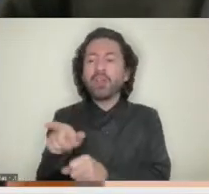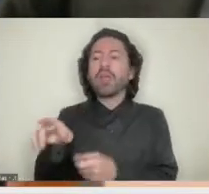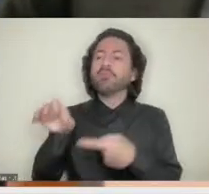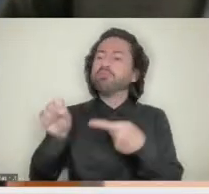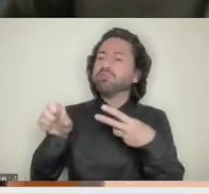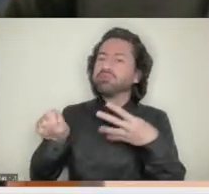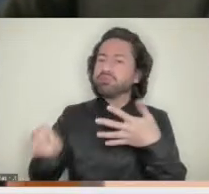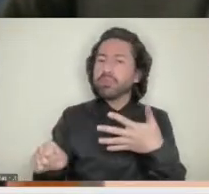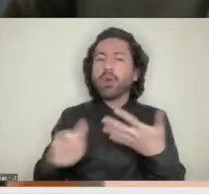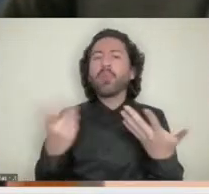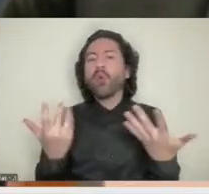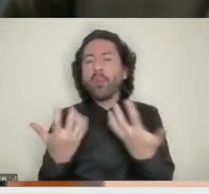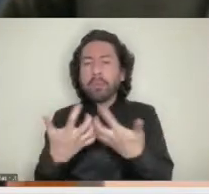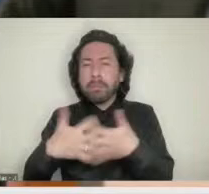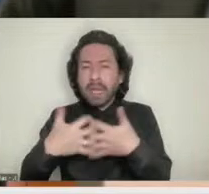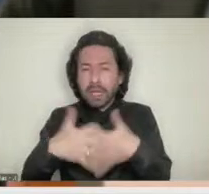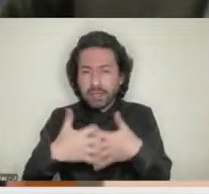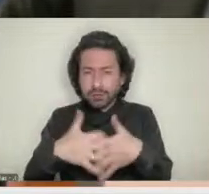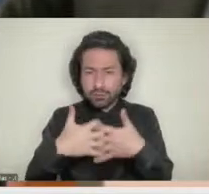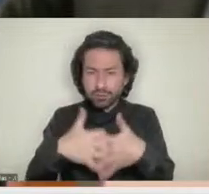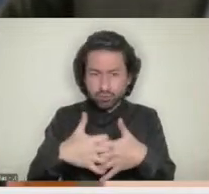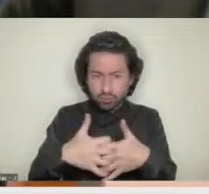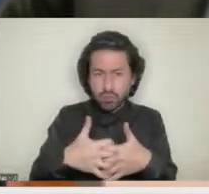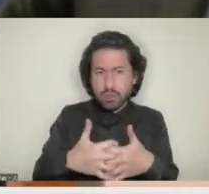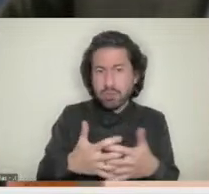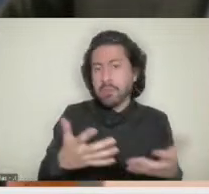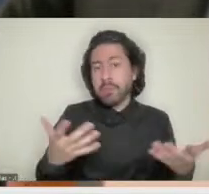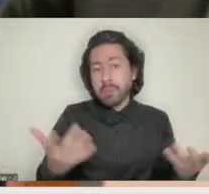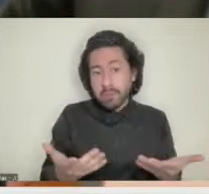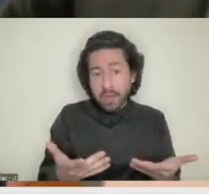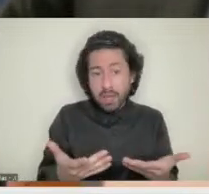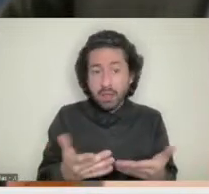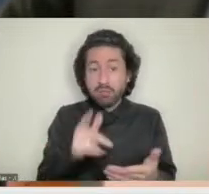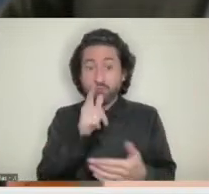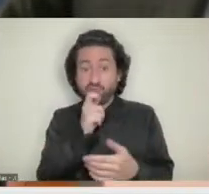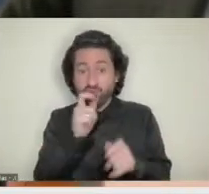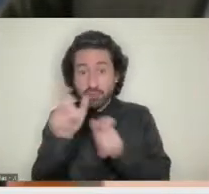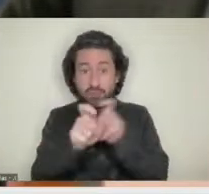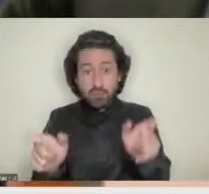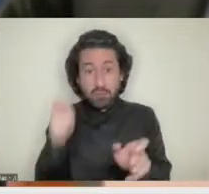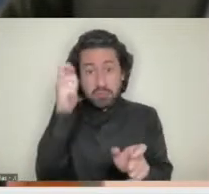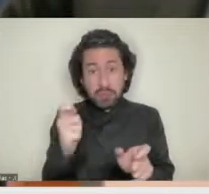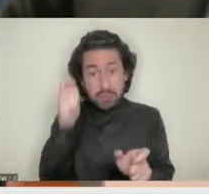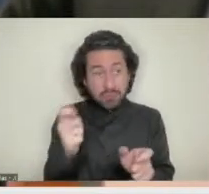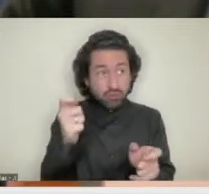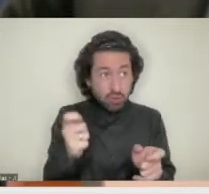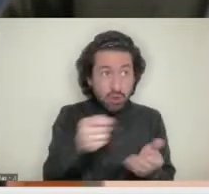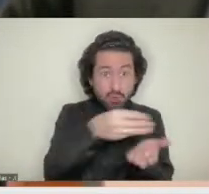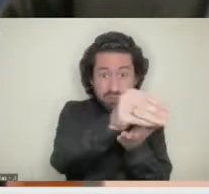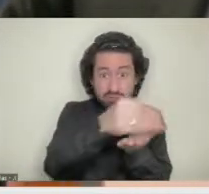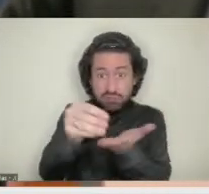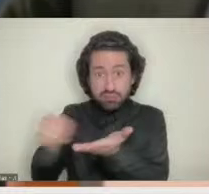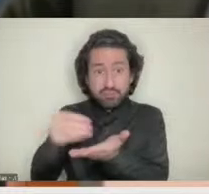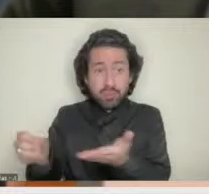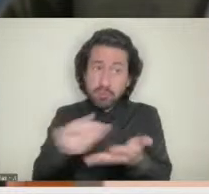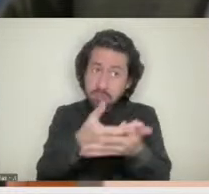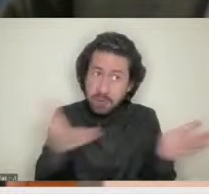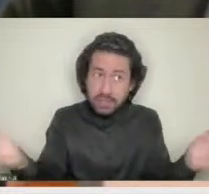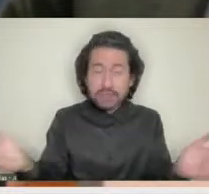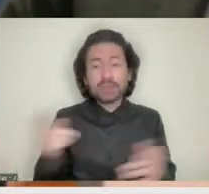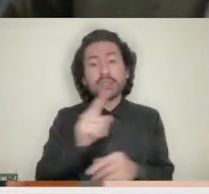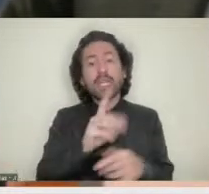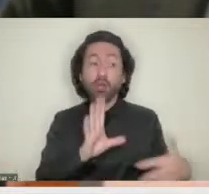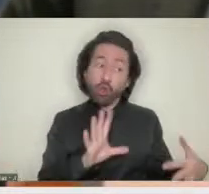and we identify different mechanisms that would allow to expand contributory coverage.